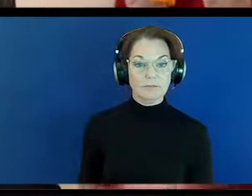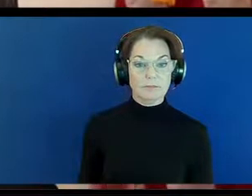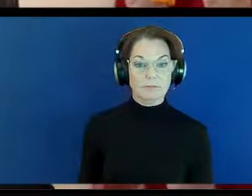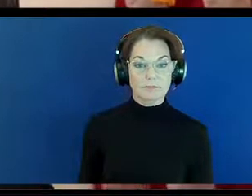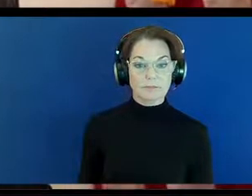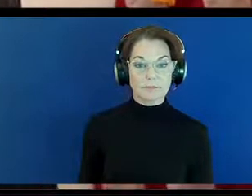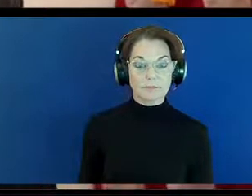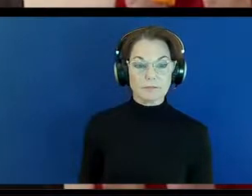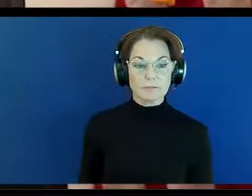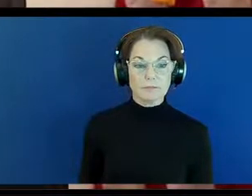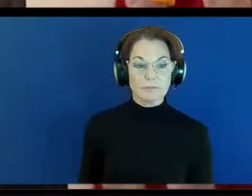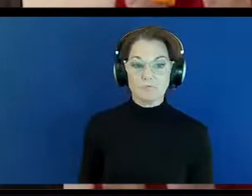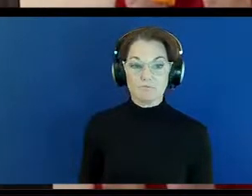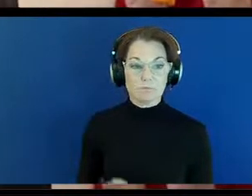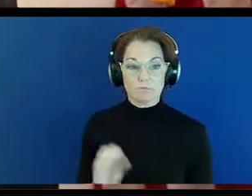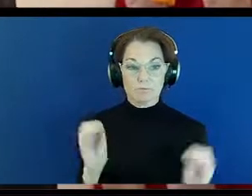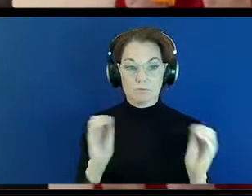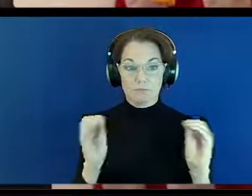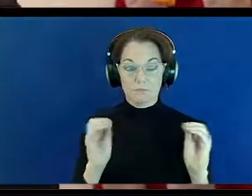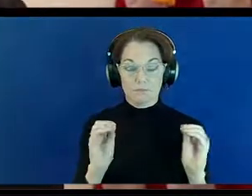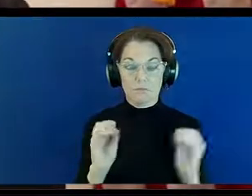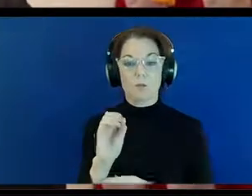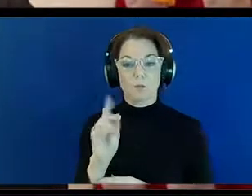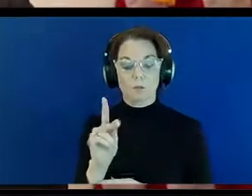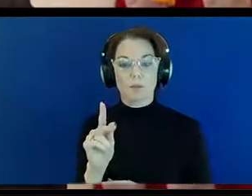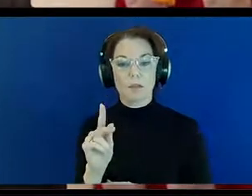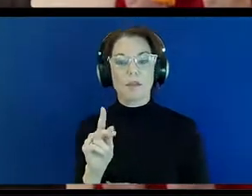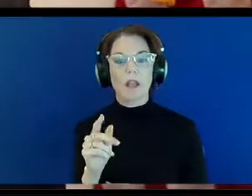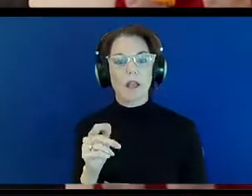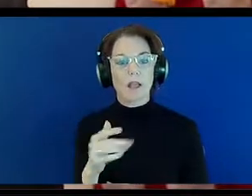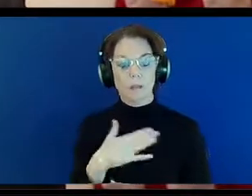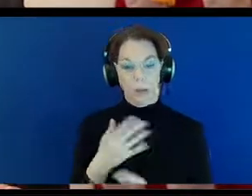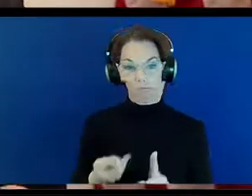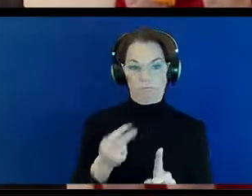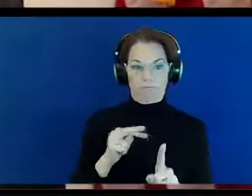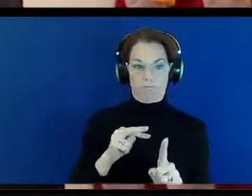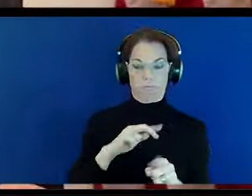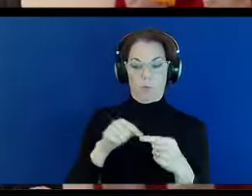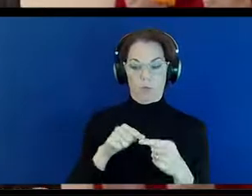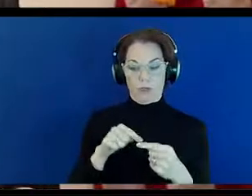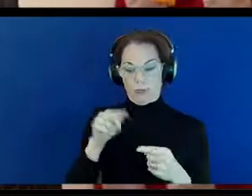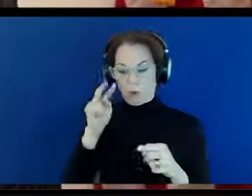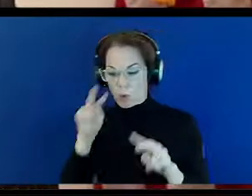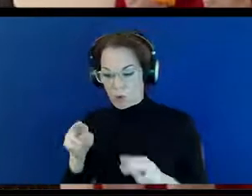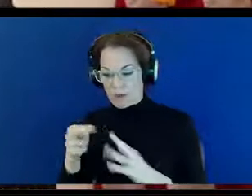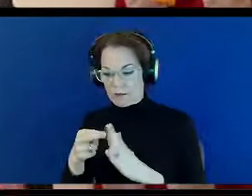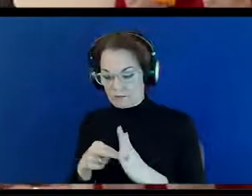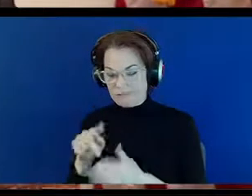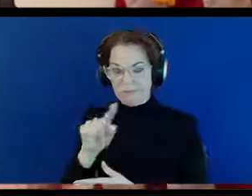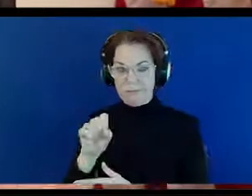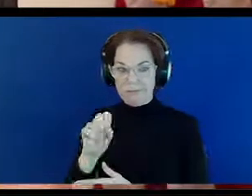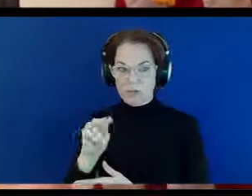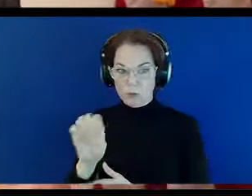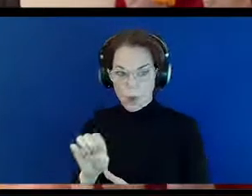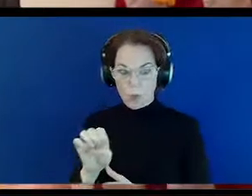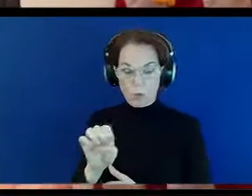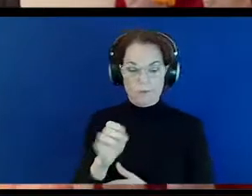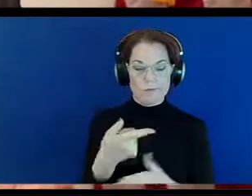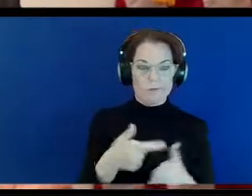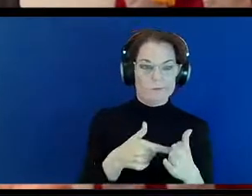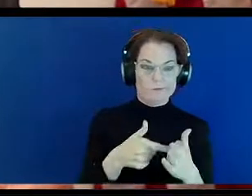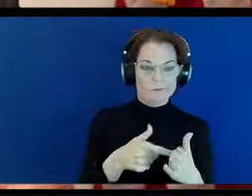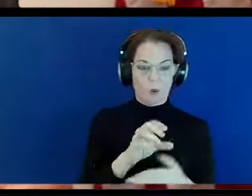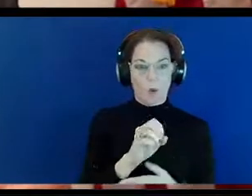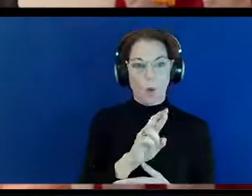Well, if not, I think that whenever you're looking at regulations, zoning, ordinances, there's always,